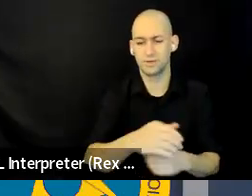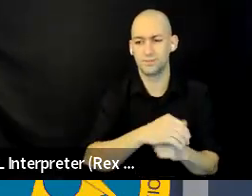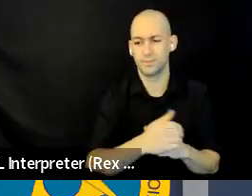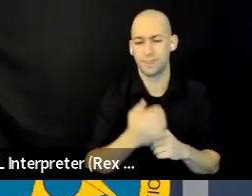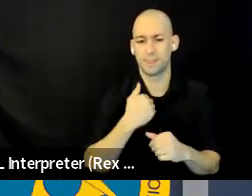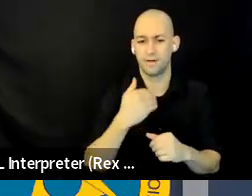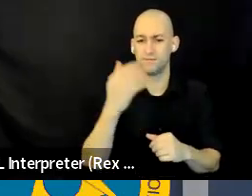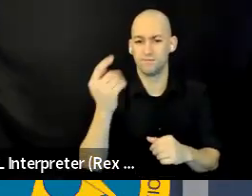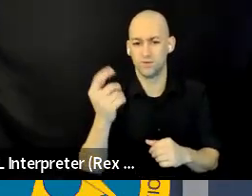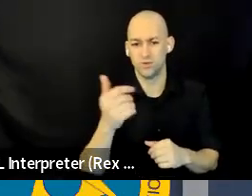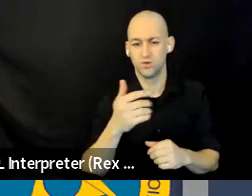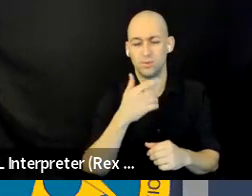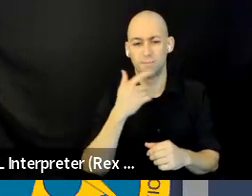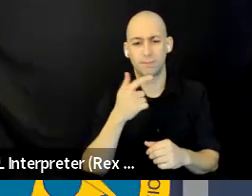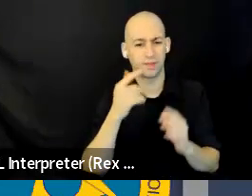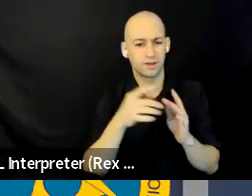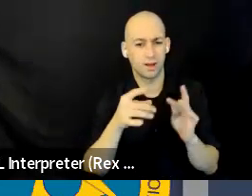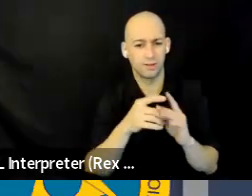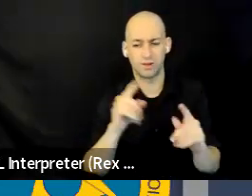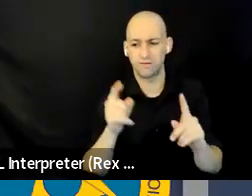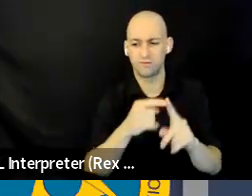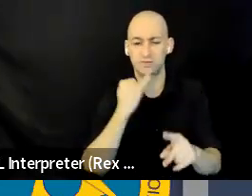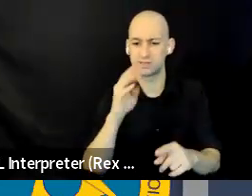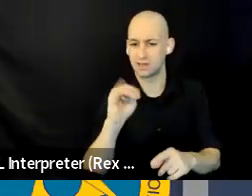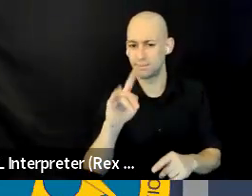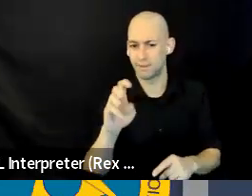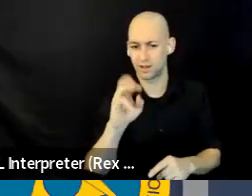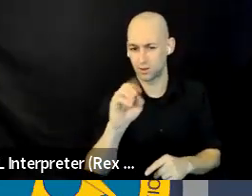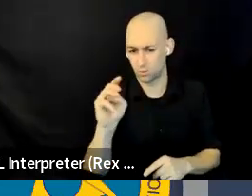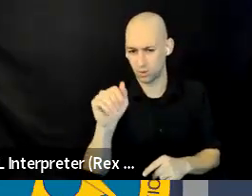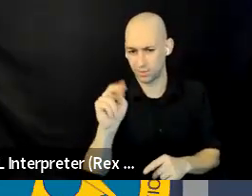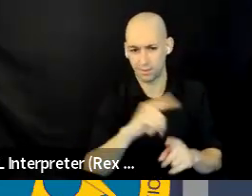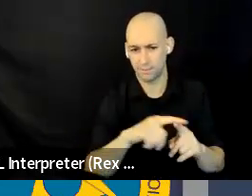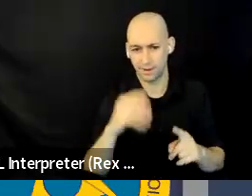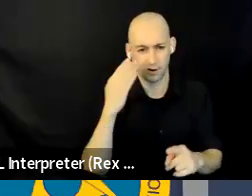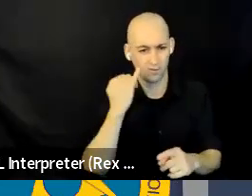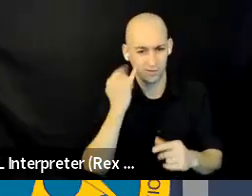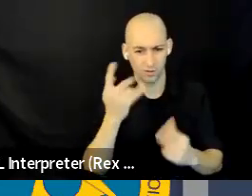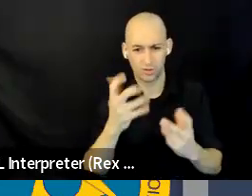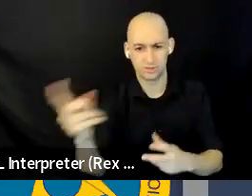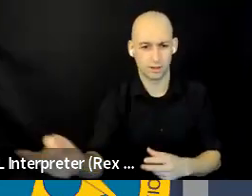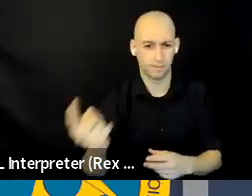few public comment. The first one is Mike Woodman, but I don't know if he still wants to come up here. Might have learned